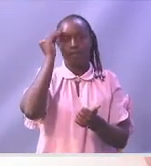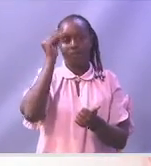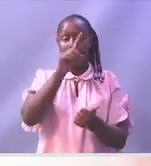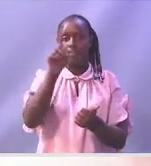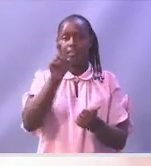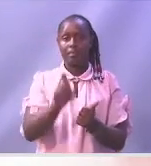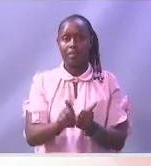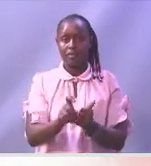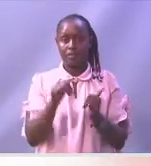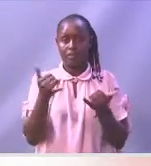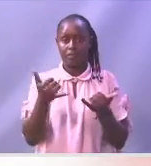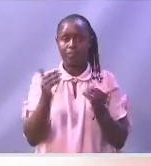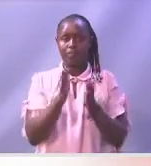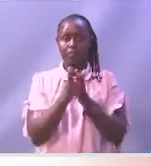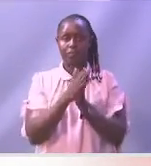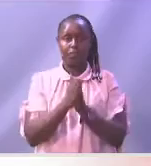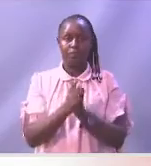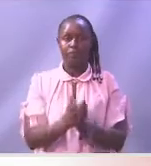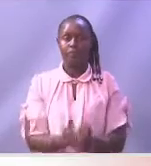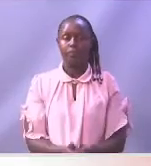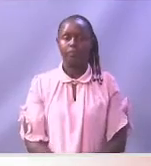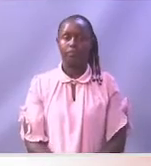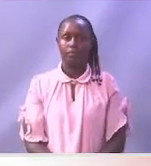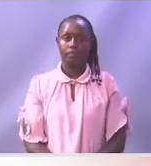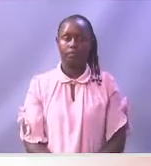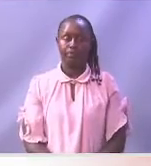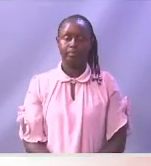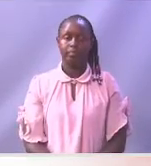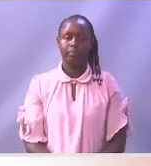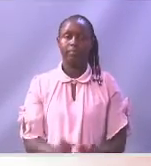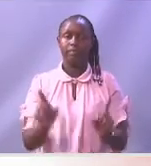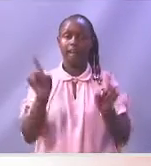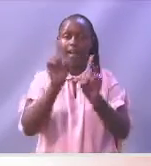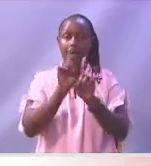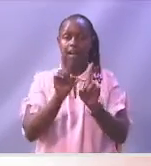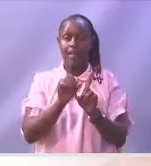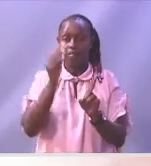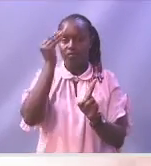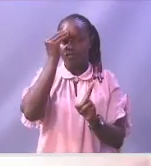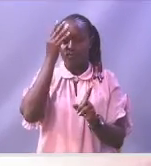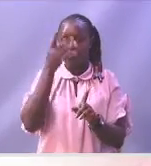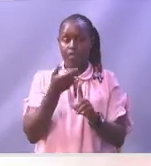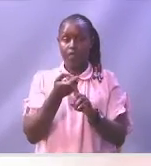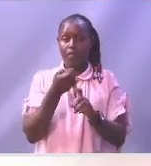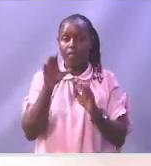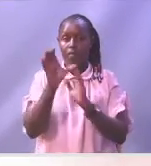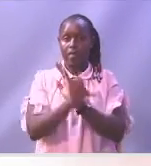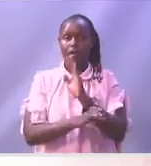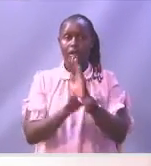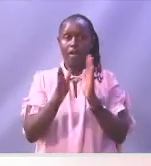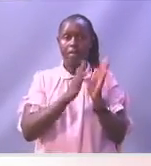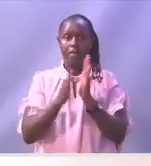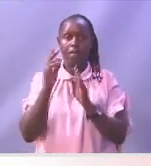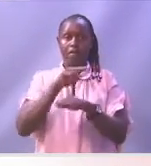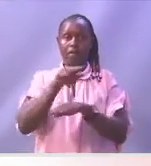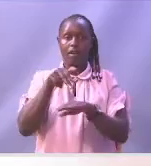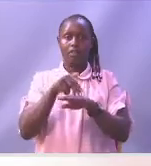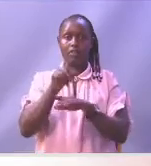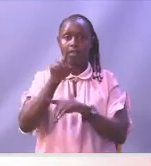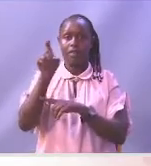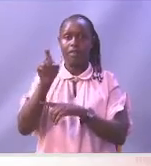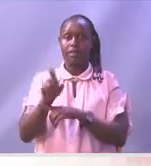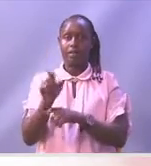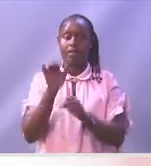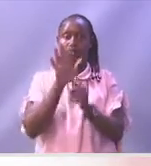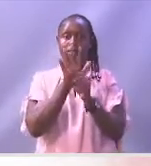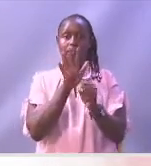examinations. Paul Muniu reports. As candidates across the country prepare for the national examinations, majority